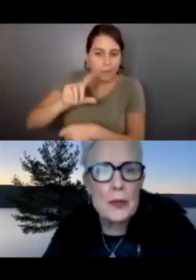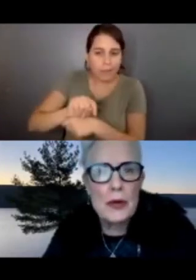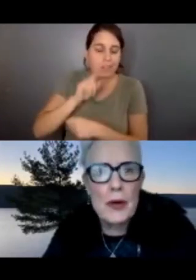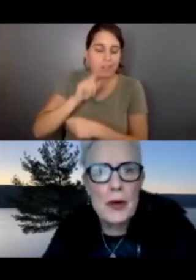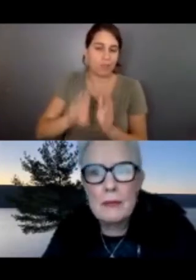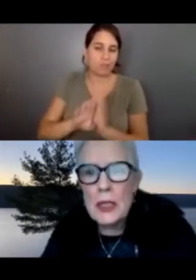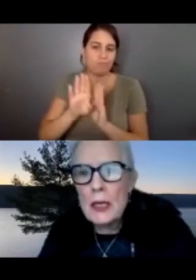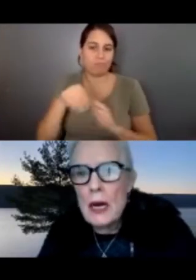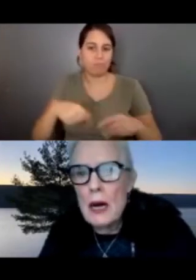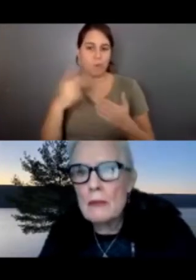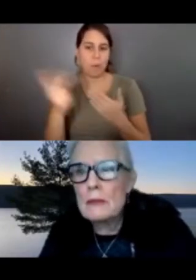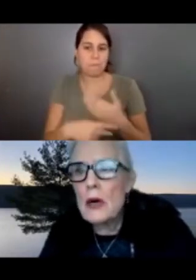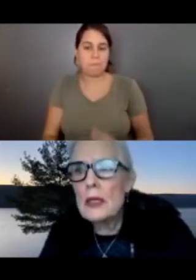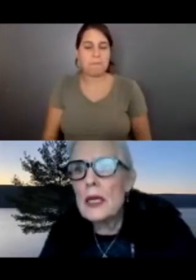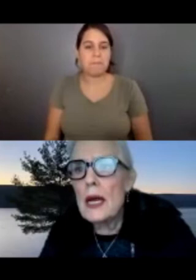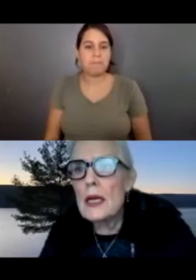of the program.